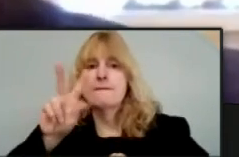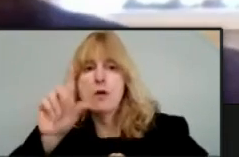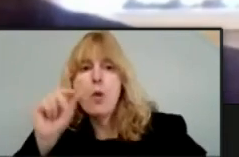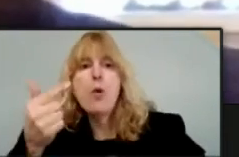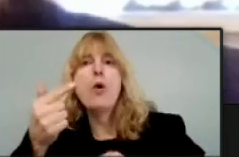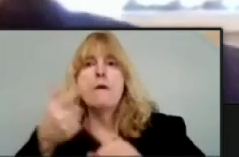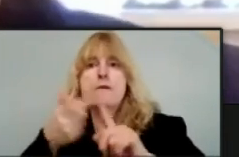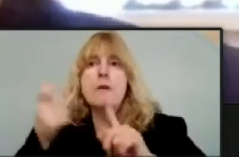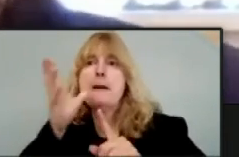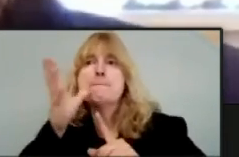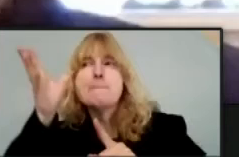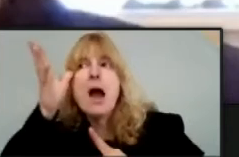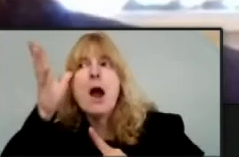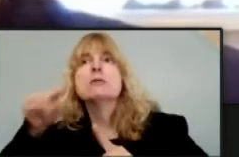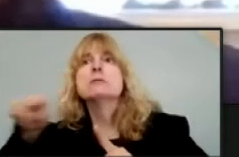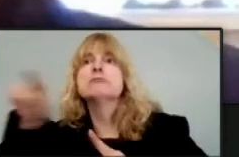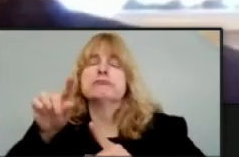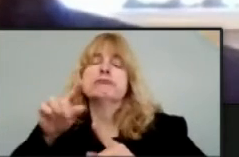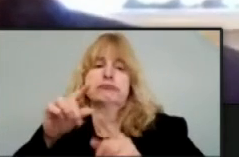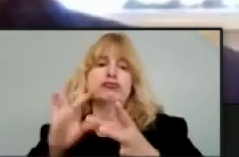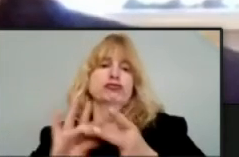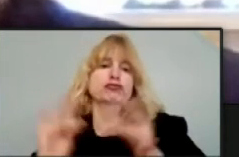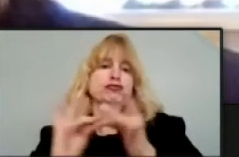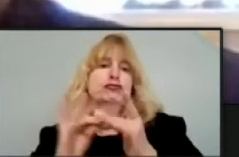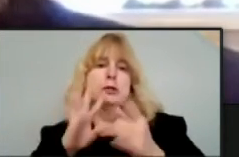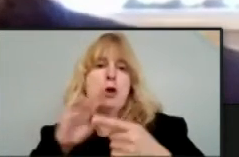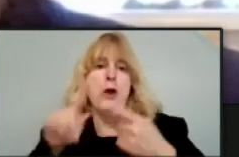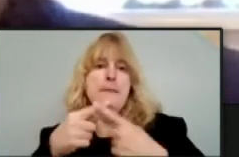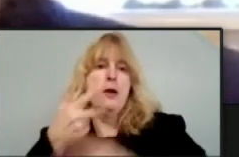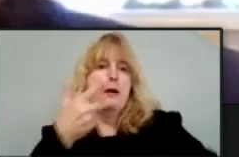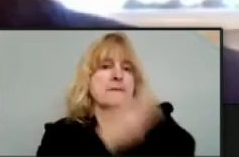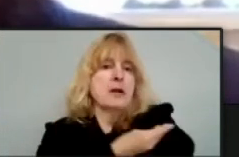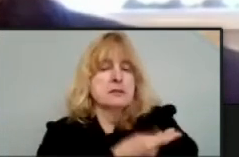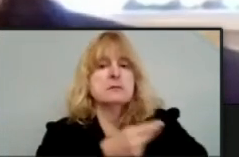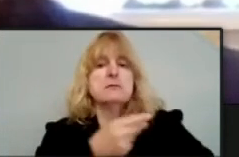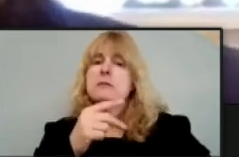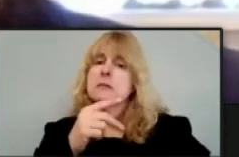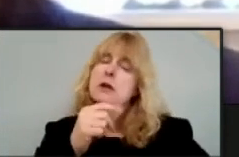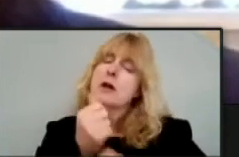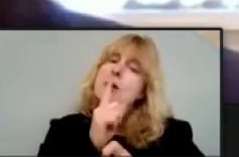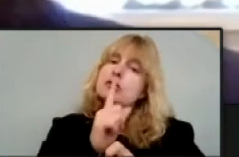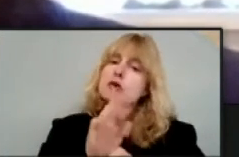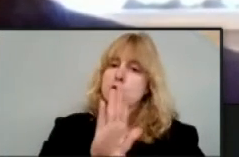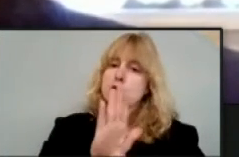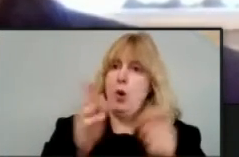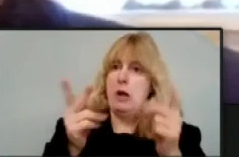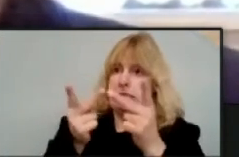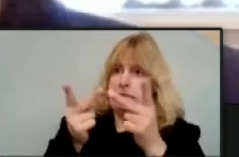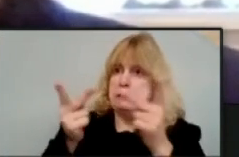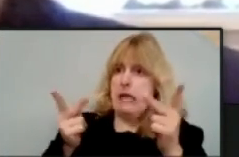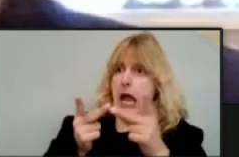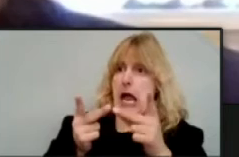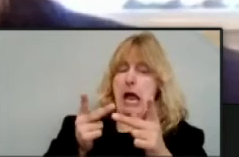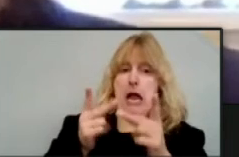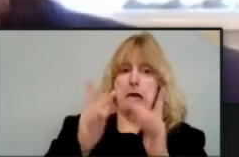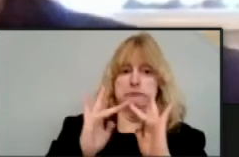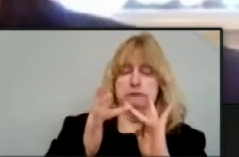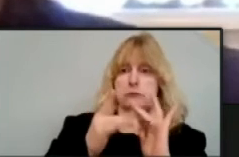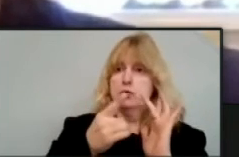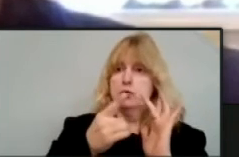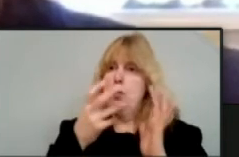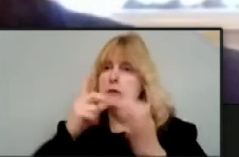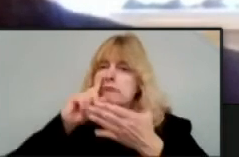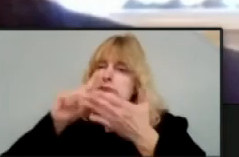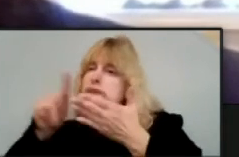I think just make sure that the sites that you go to receive information are science-based and based on what we